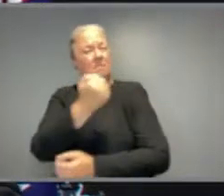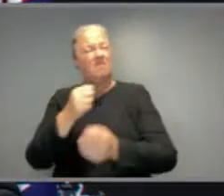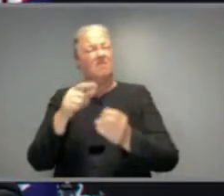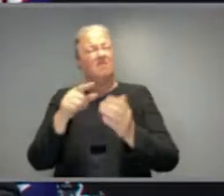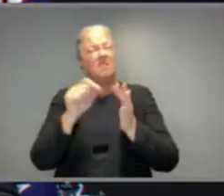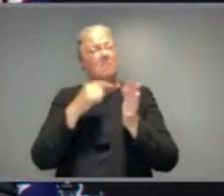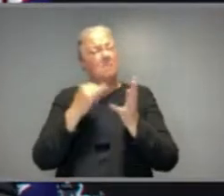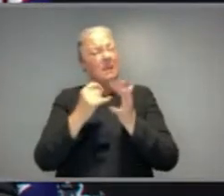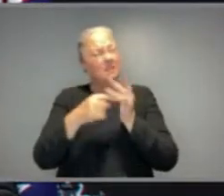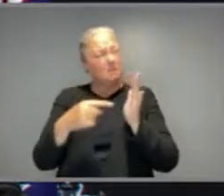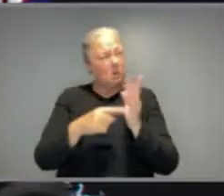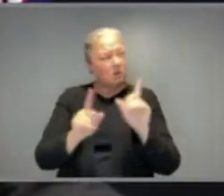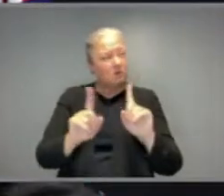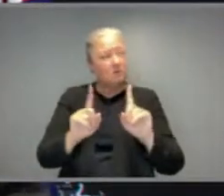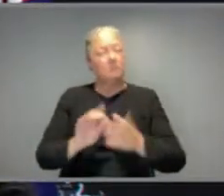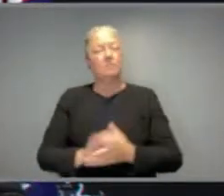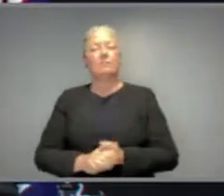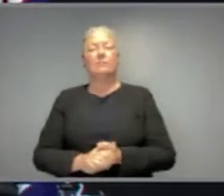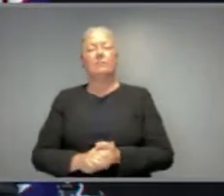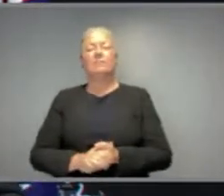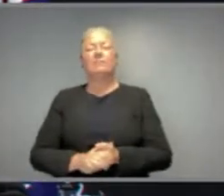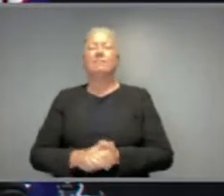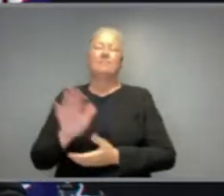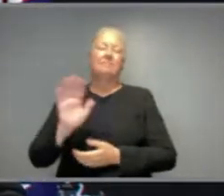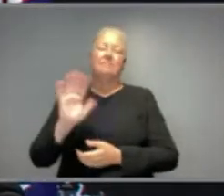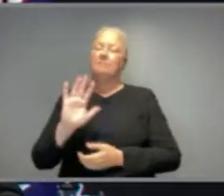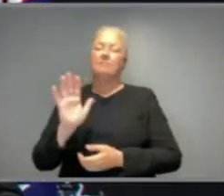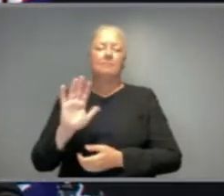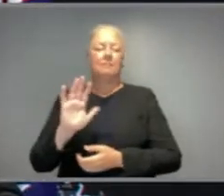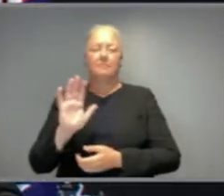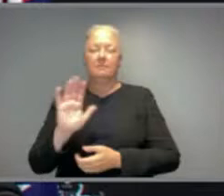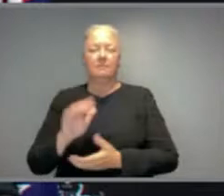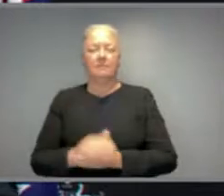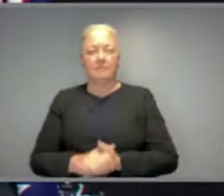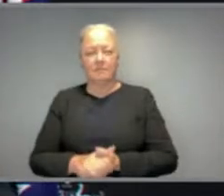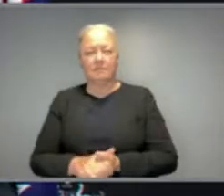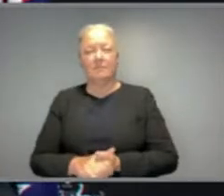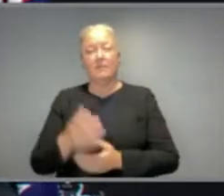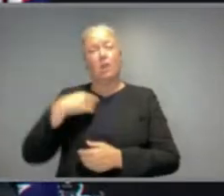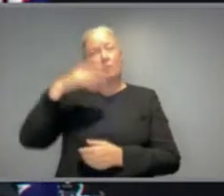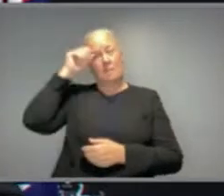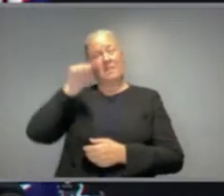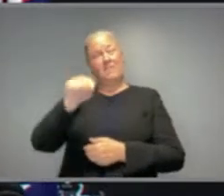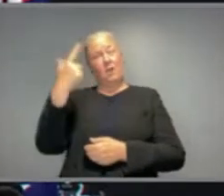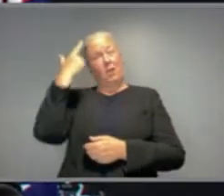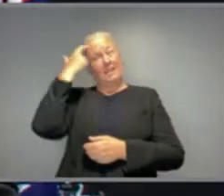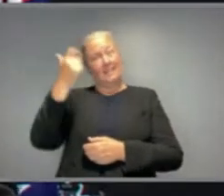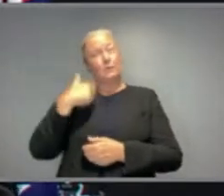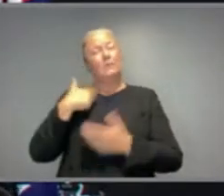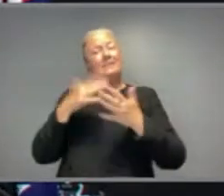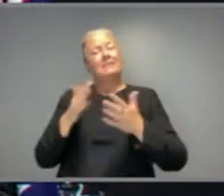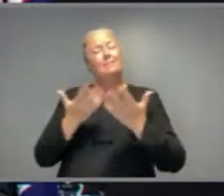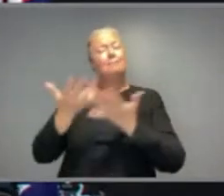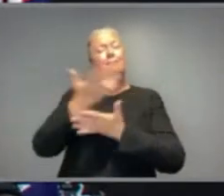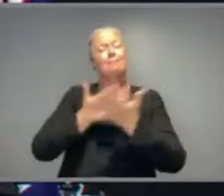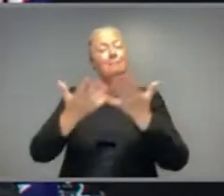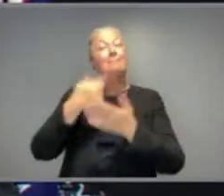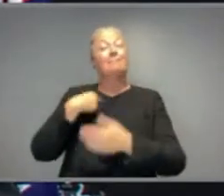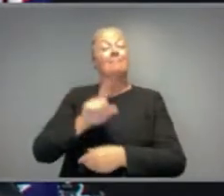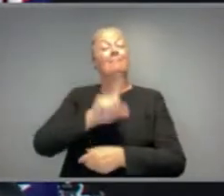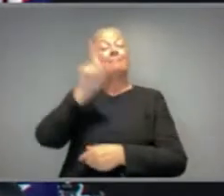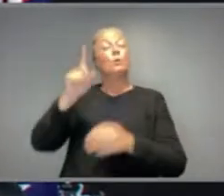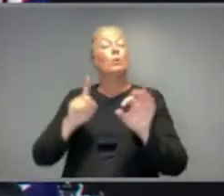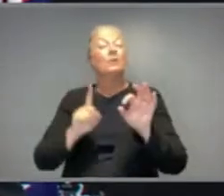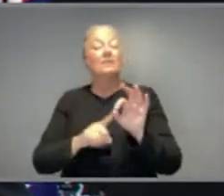that. I remember when I first raised this concept some months ago when I was in Queensland. There were many views